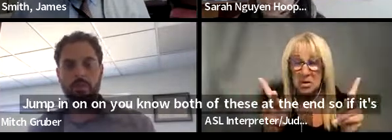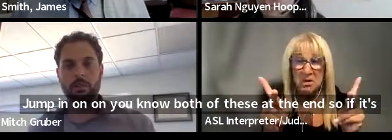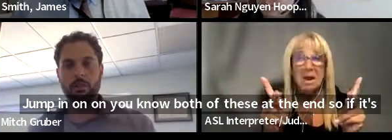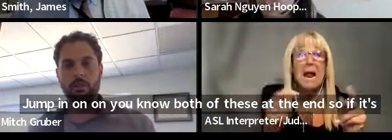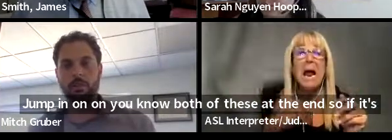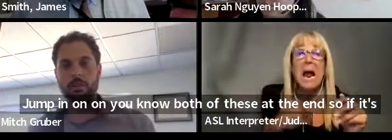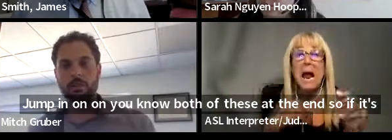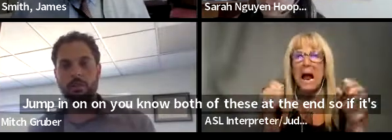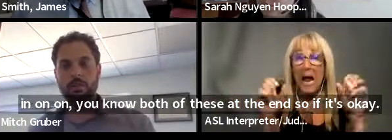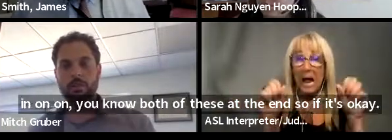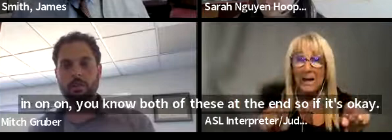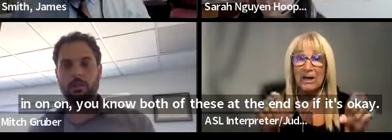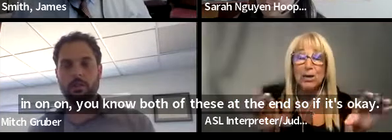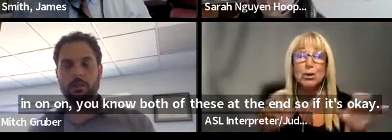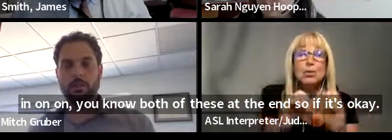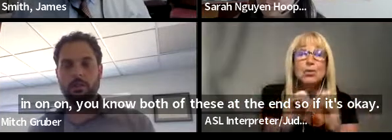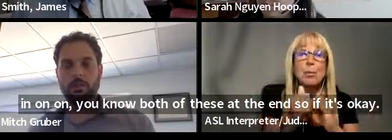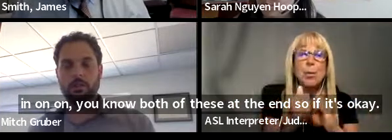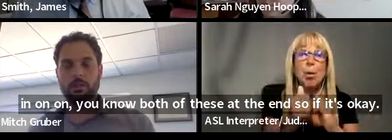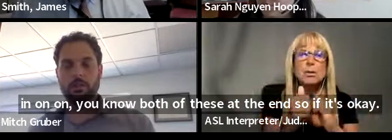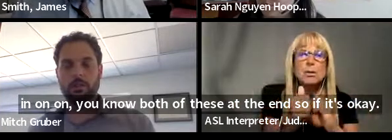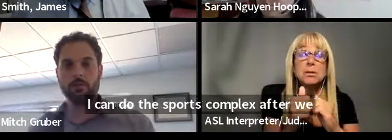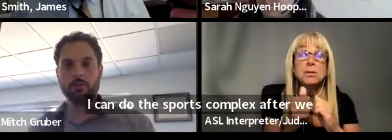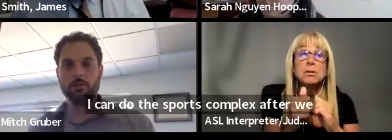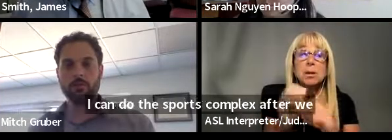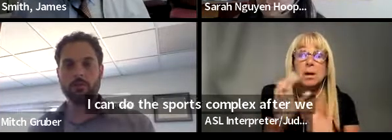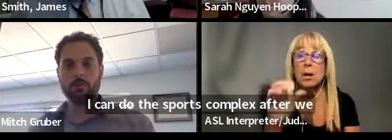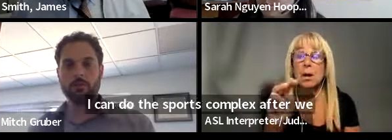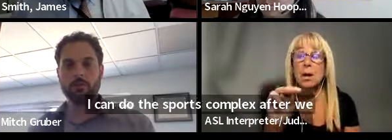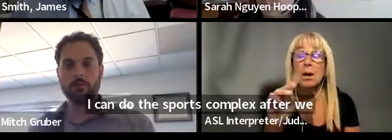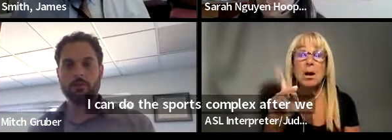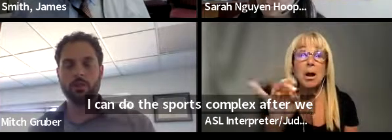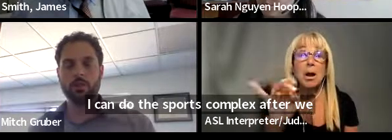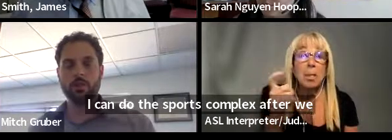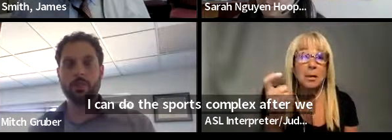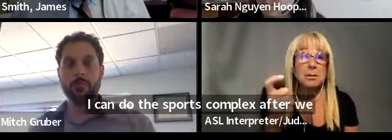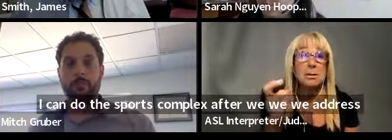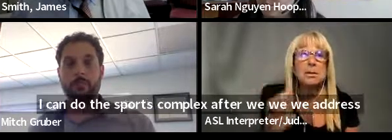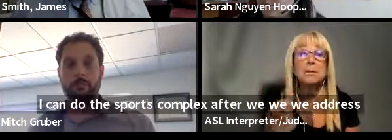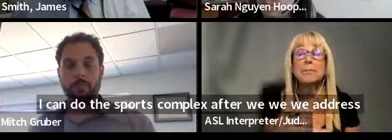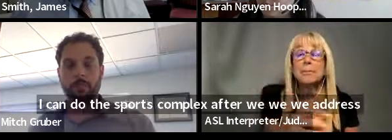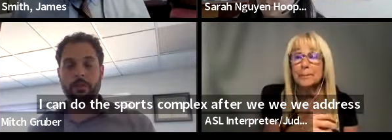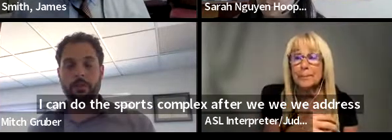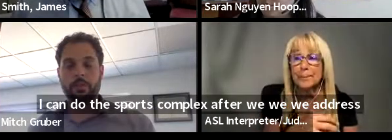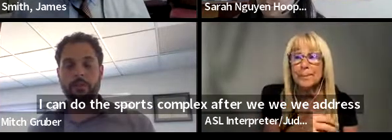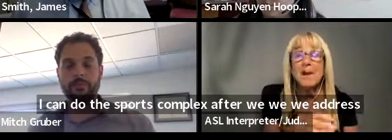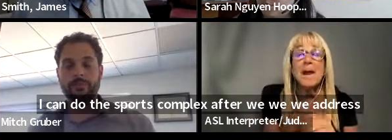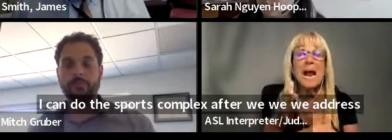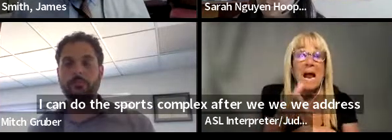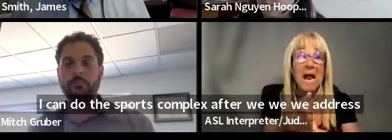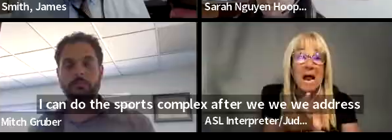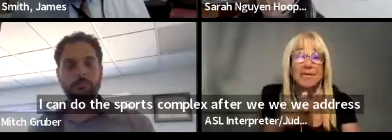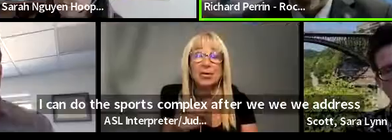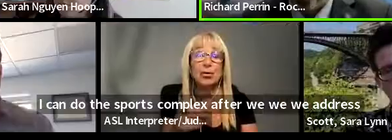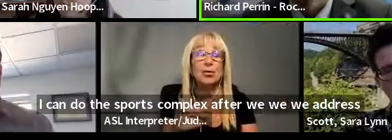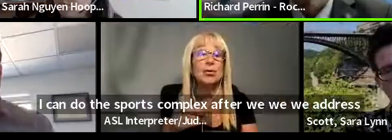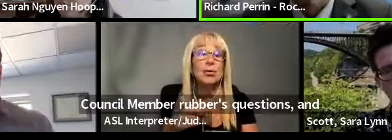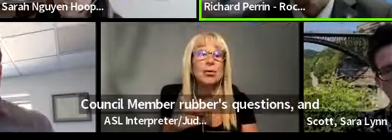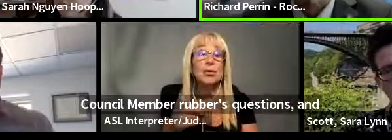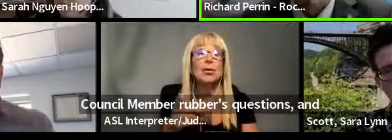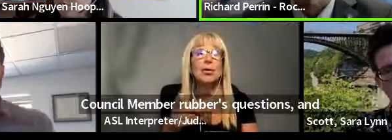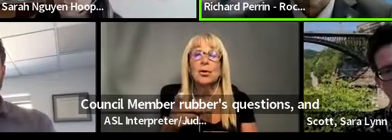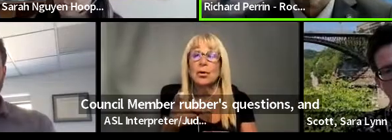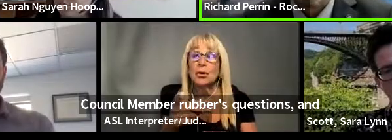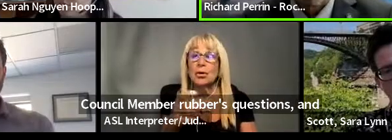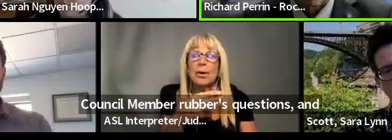sports complex after we address Council Member Gruber's questions. And for what we can share, we